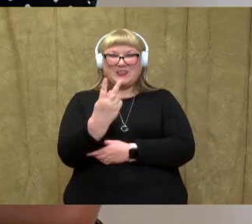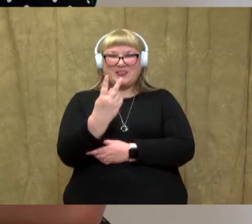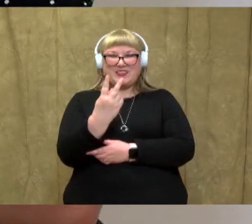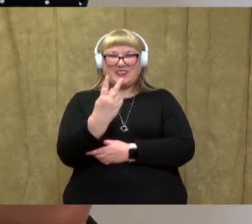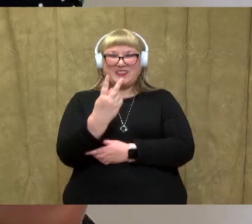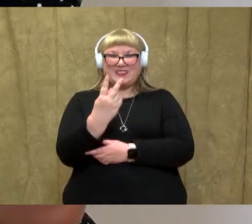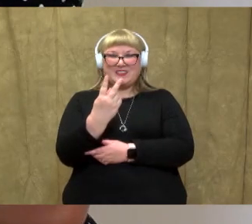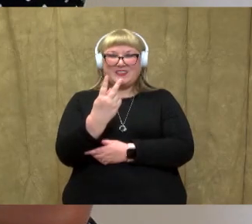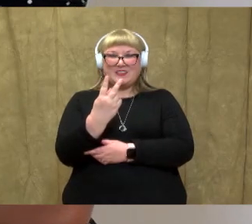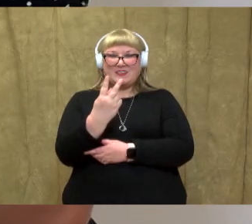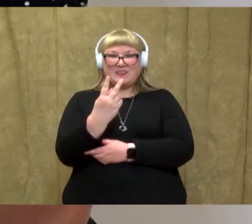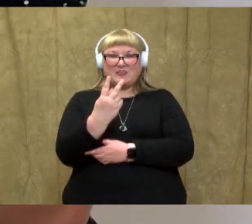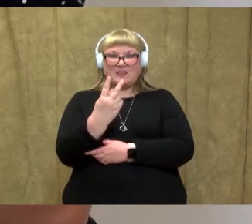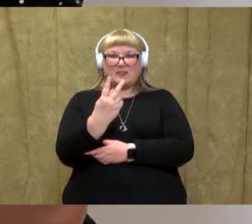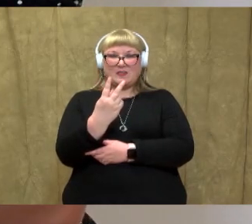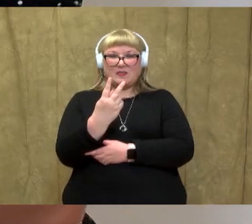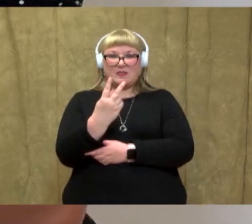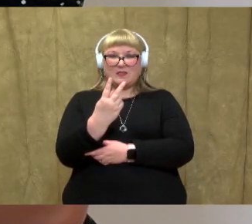2,